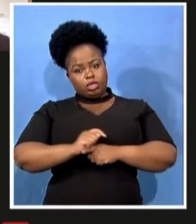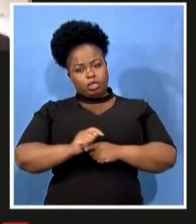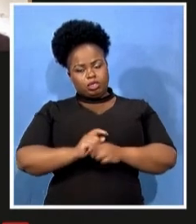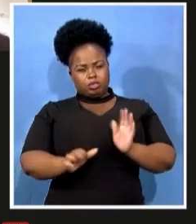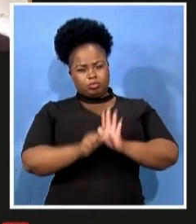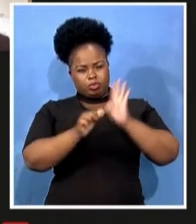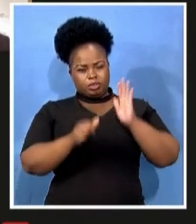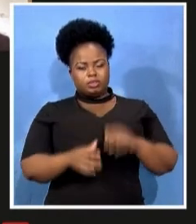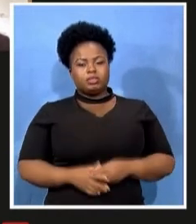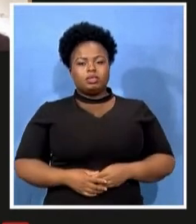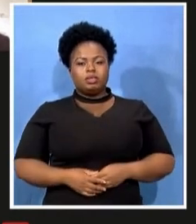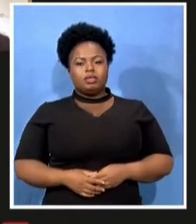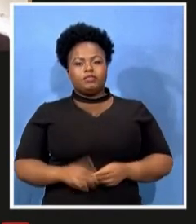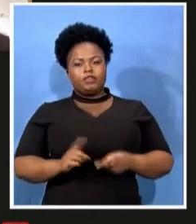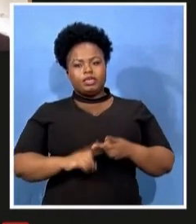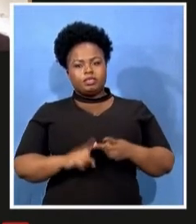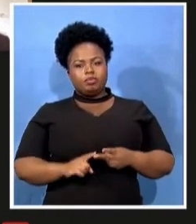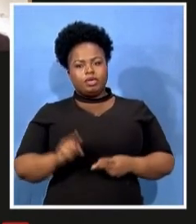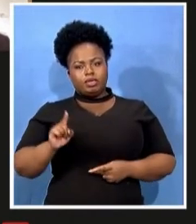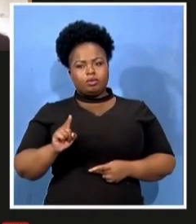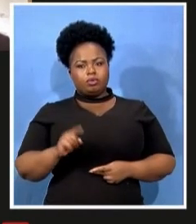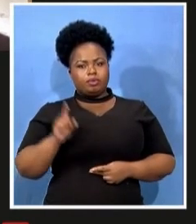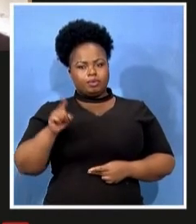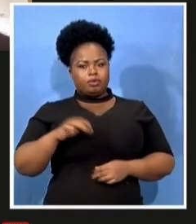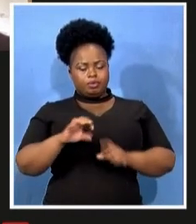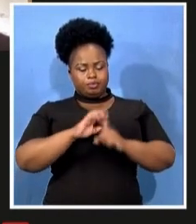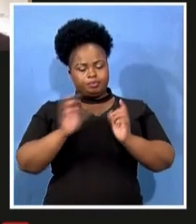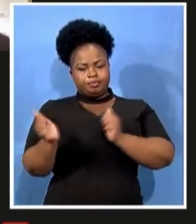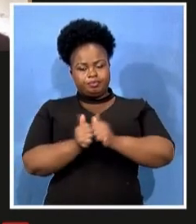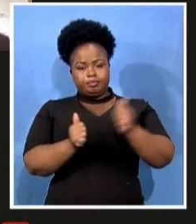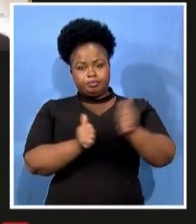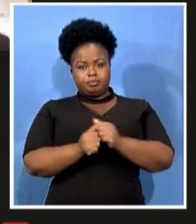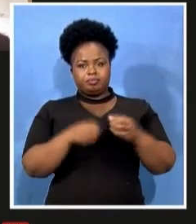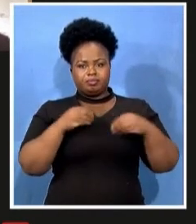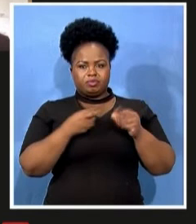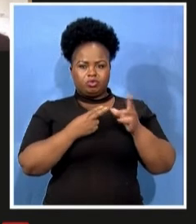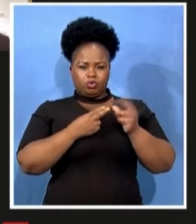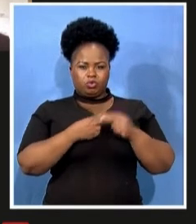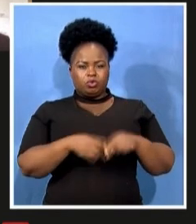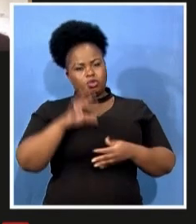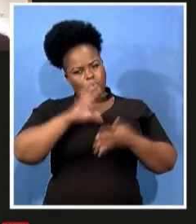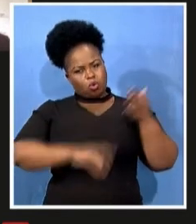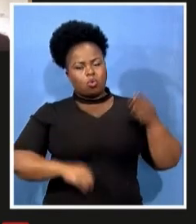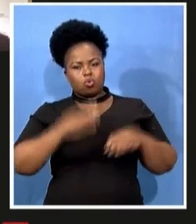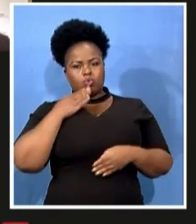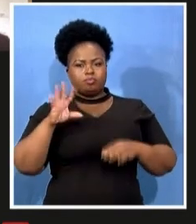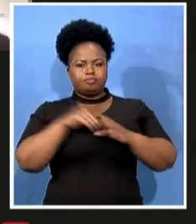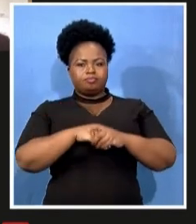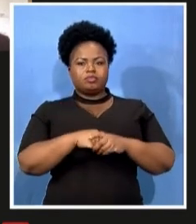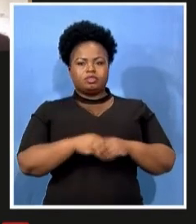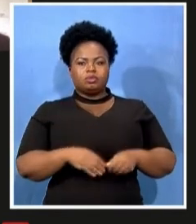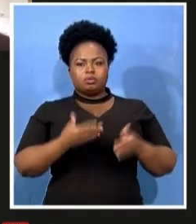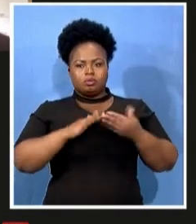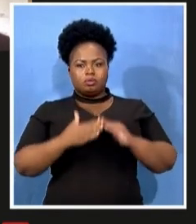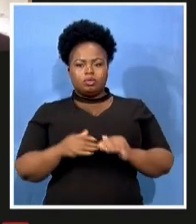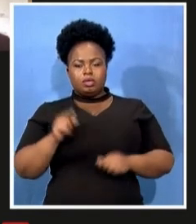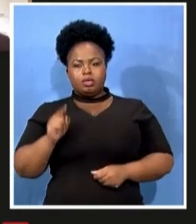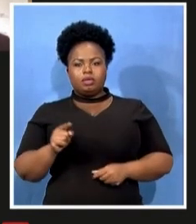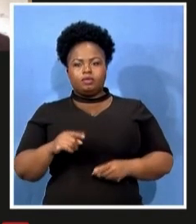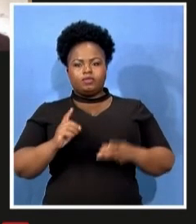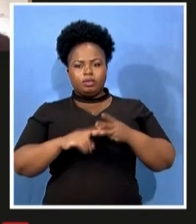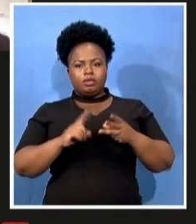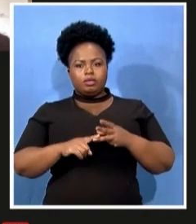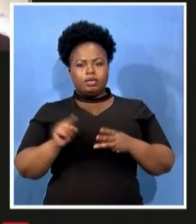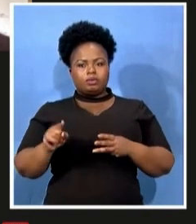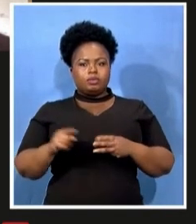civil society, business unions, all of them that have to be part of our communication system so that they can talk to the members out there and